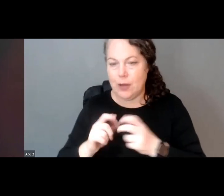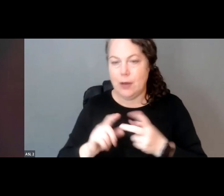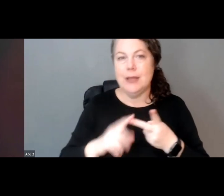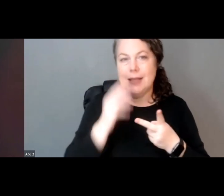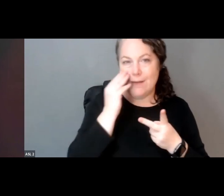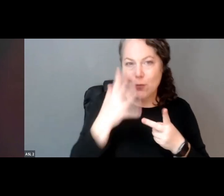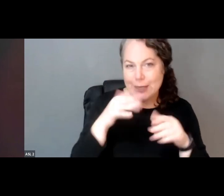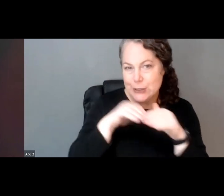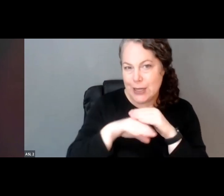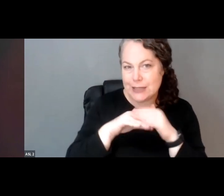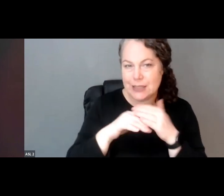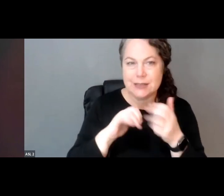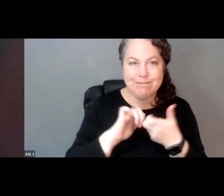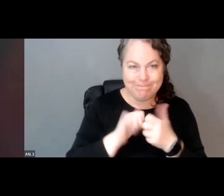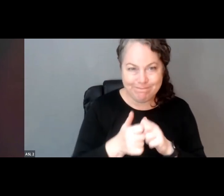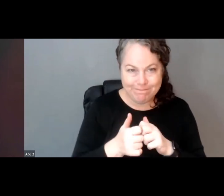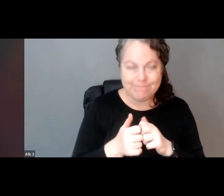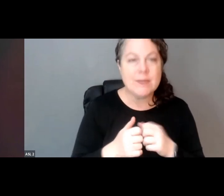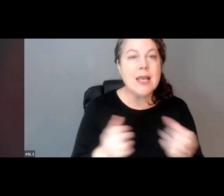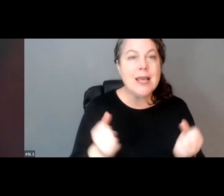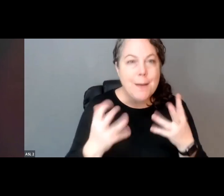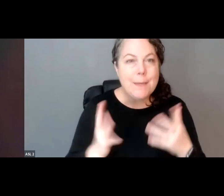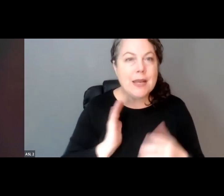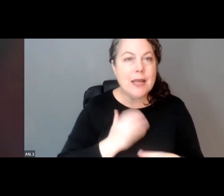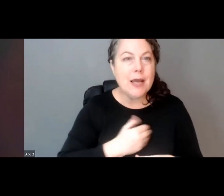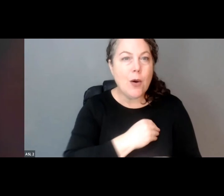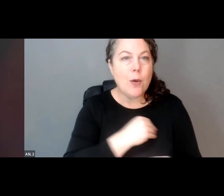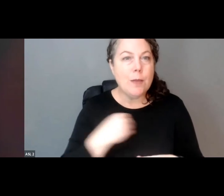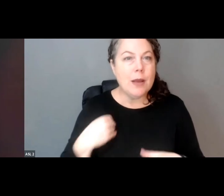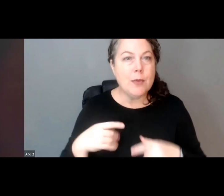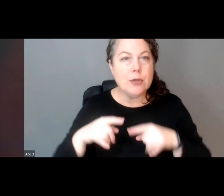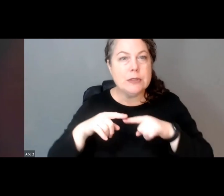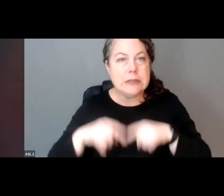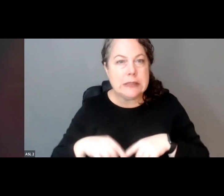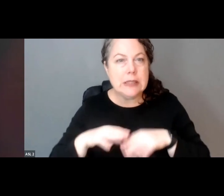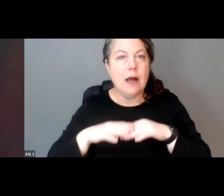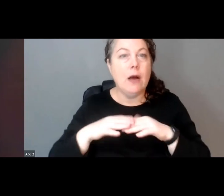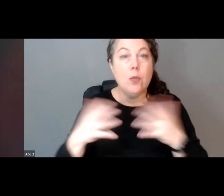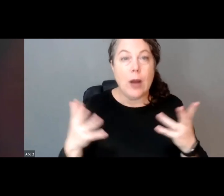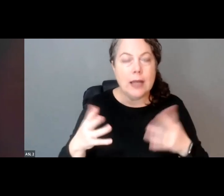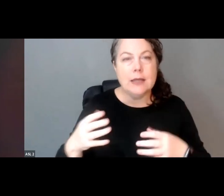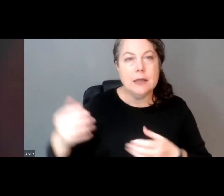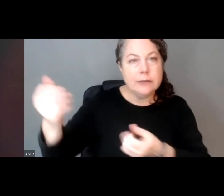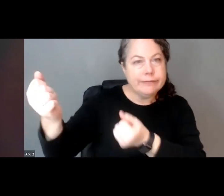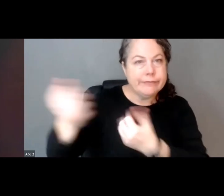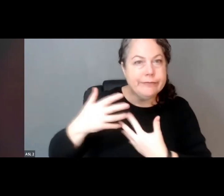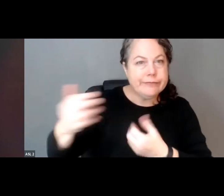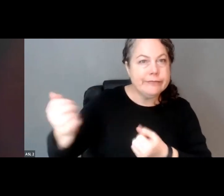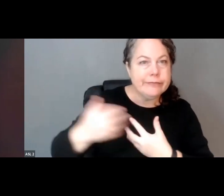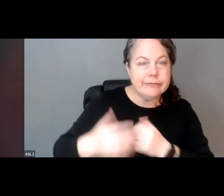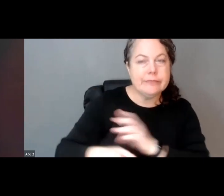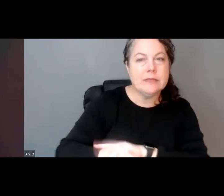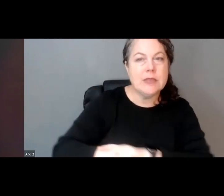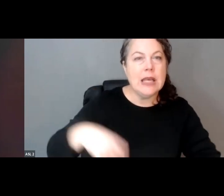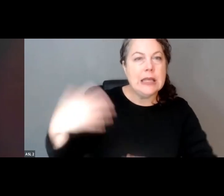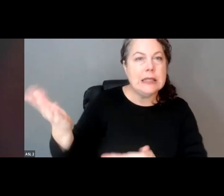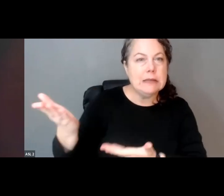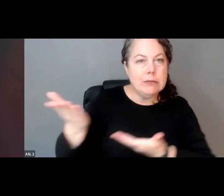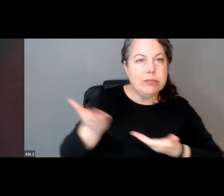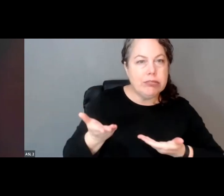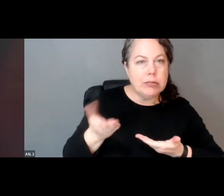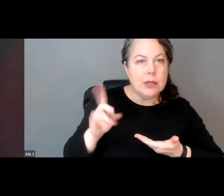of our members rely heavily on delivery services, either because time